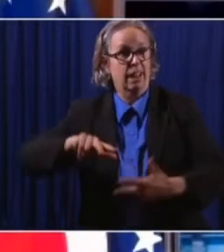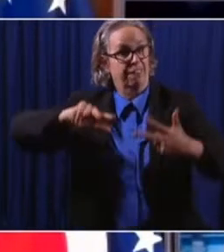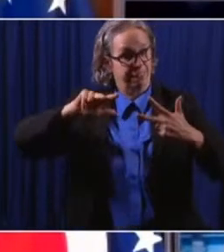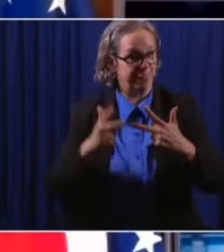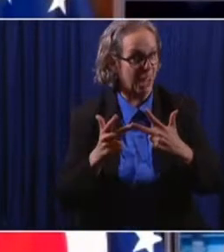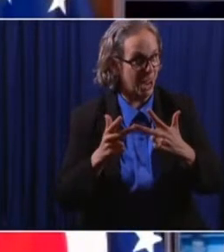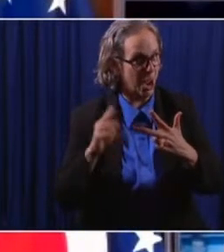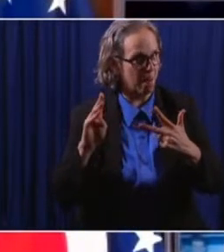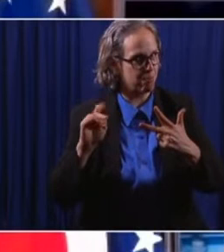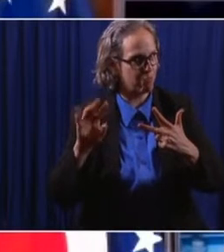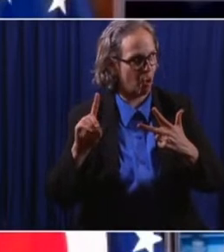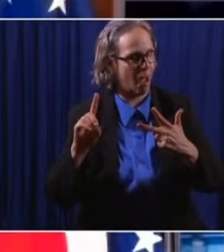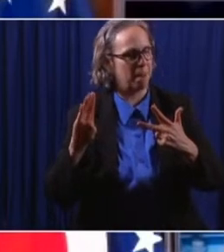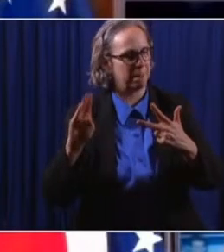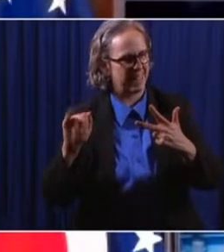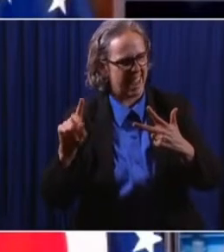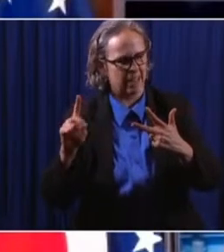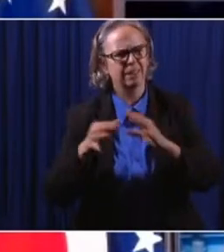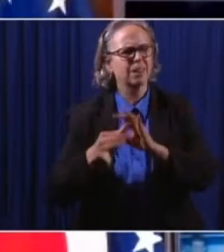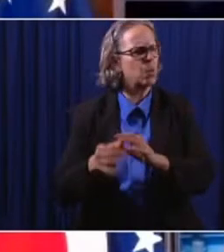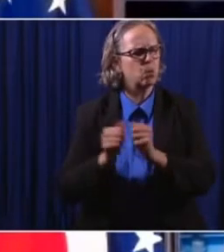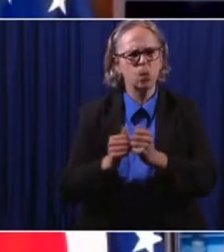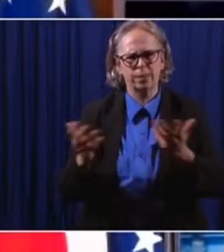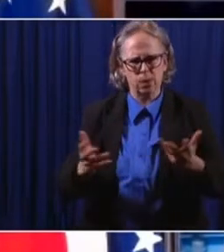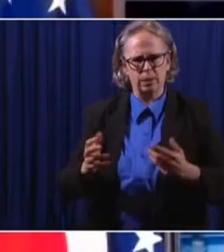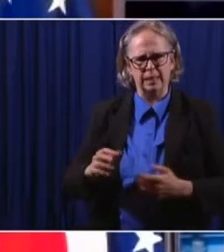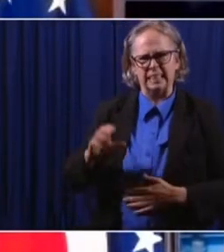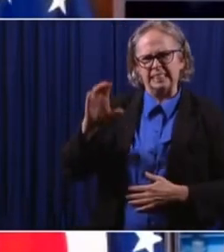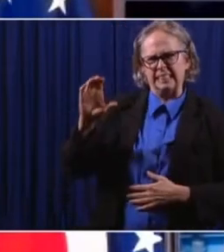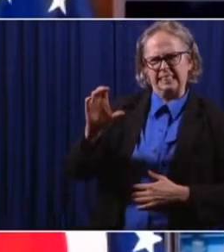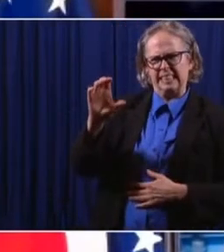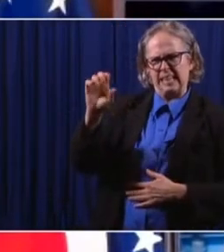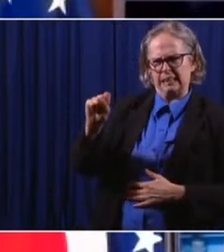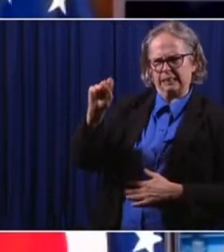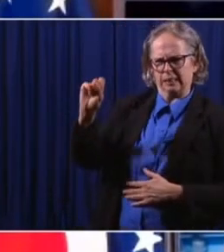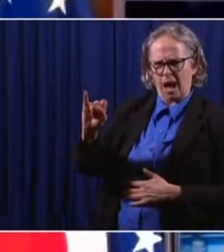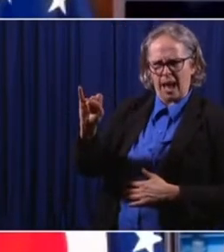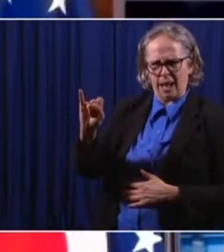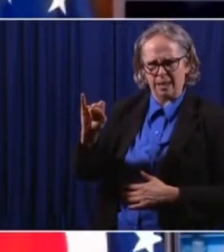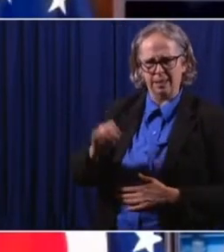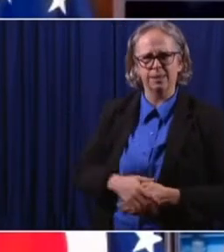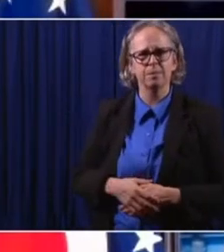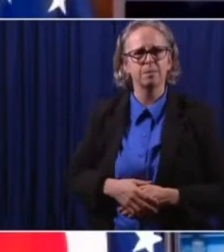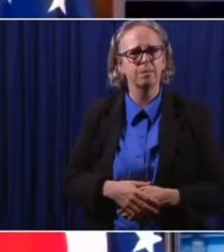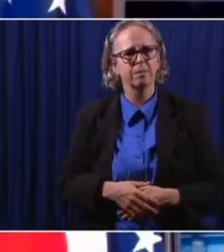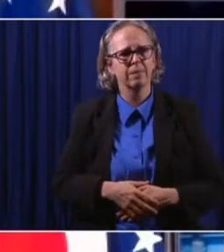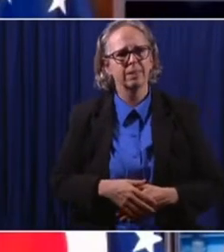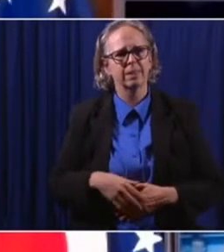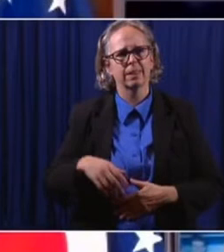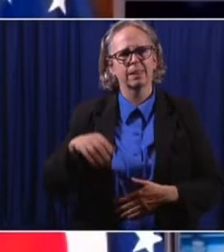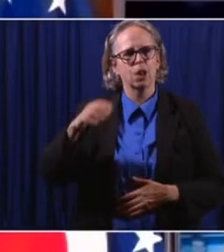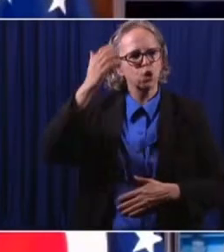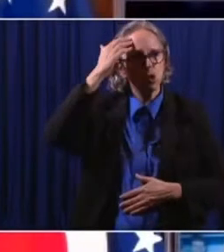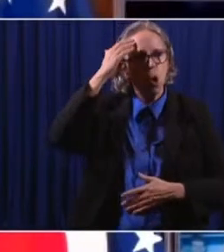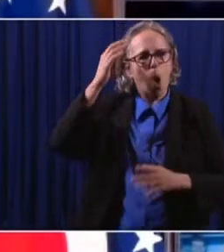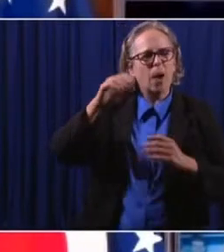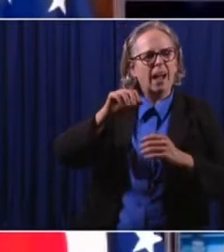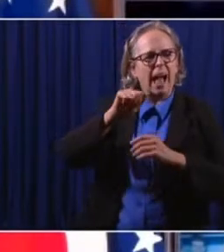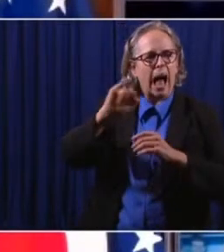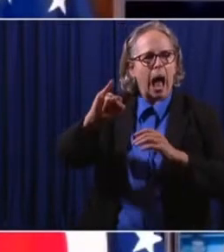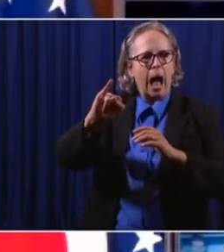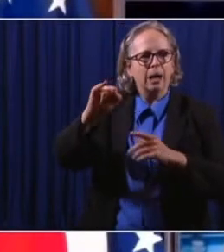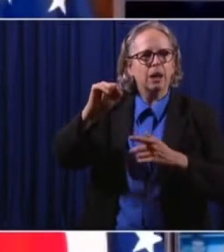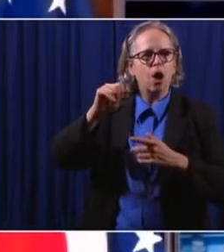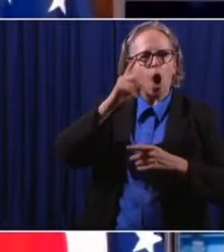the CSI, the Common Sense Initiative AI tool. We announced not too long ago that we have acquired the licenses for